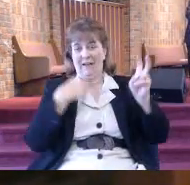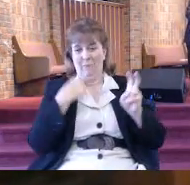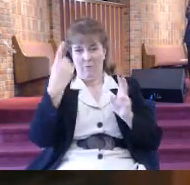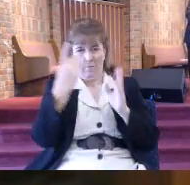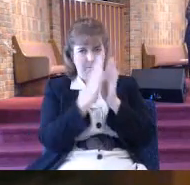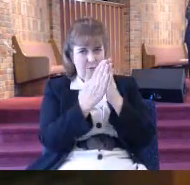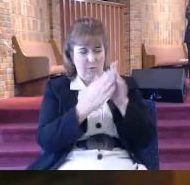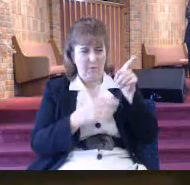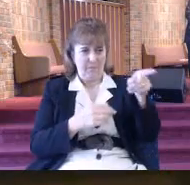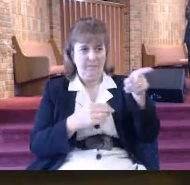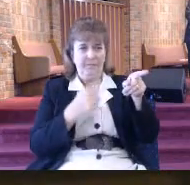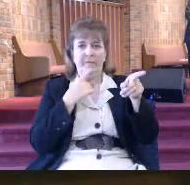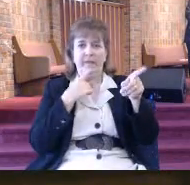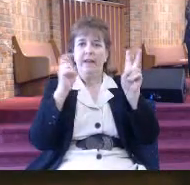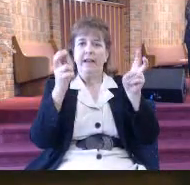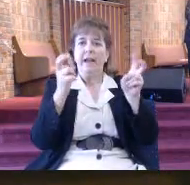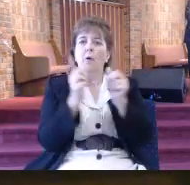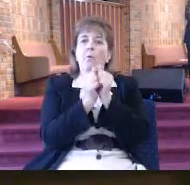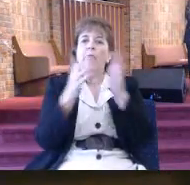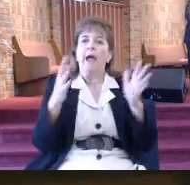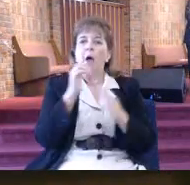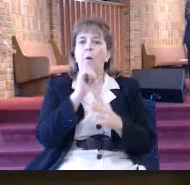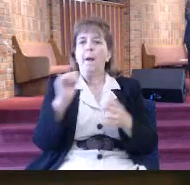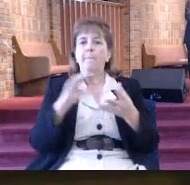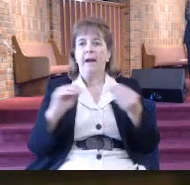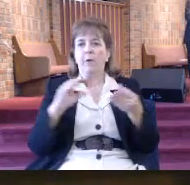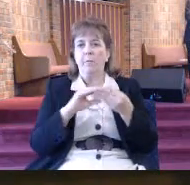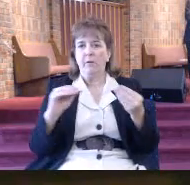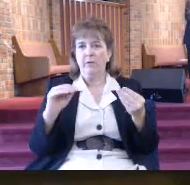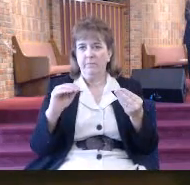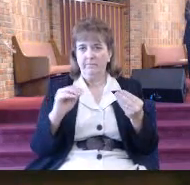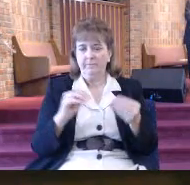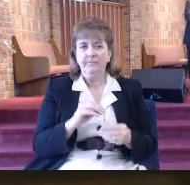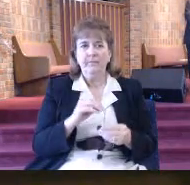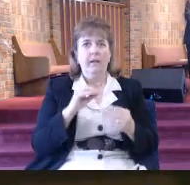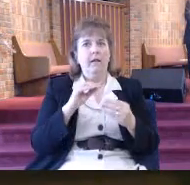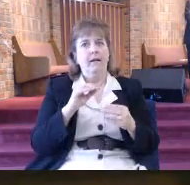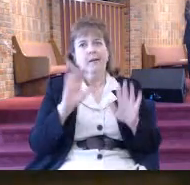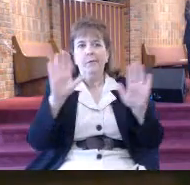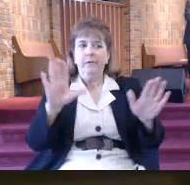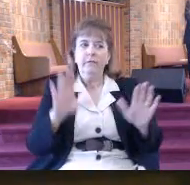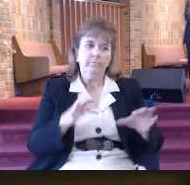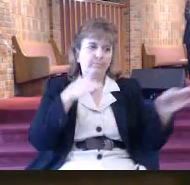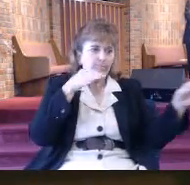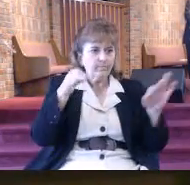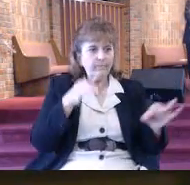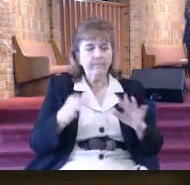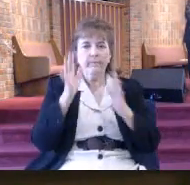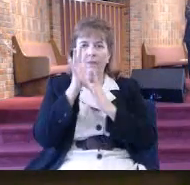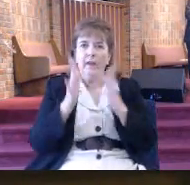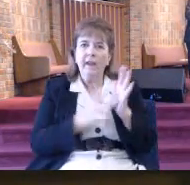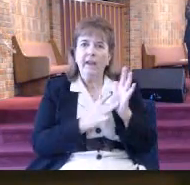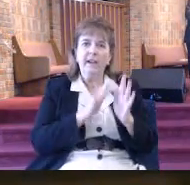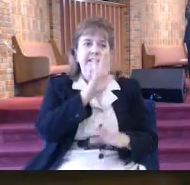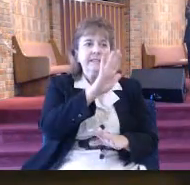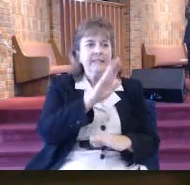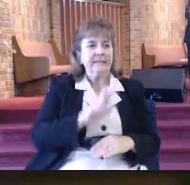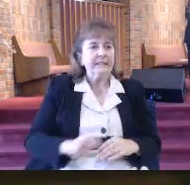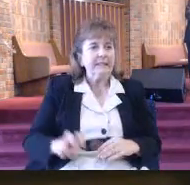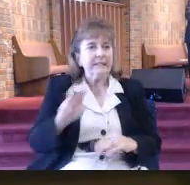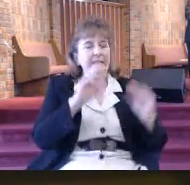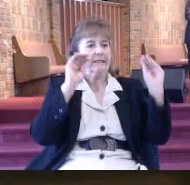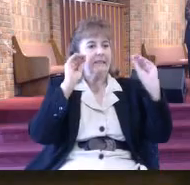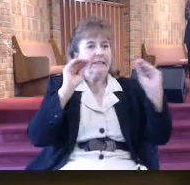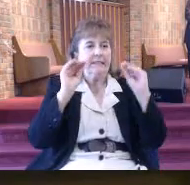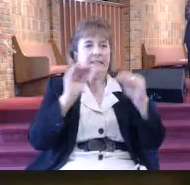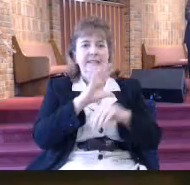discussion about Jesus, his ministry, the work that he did, and the very special place